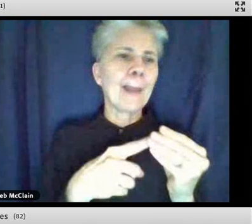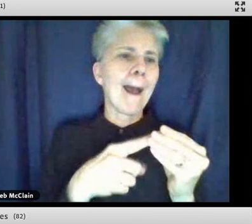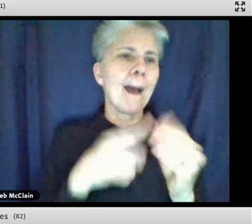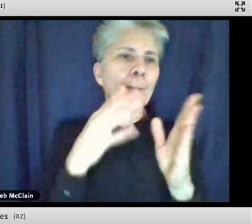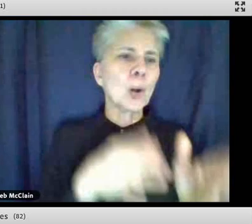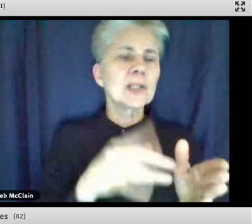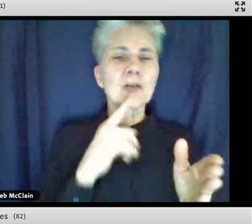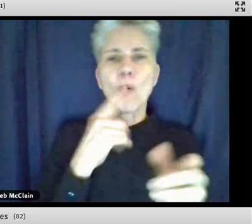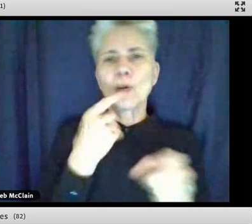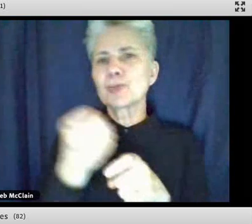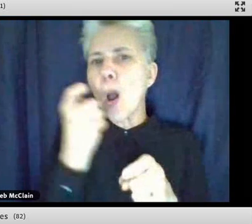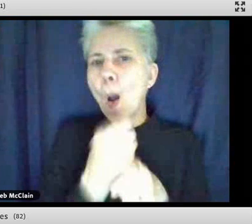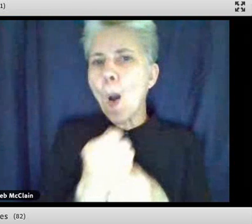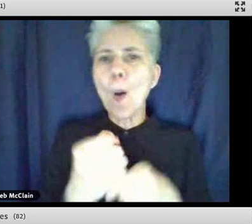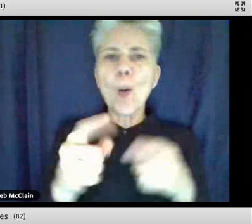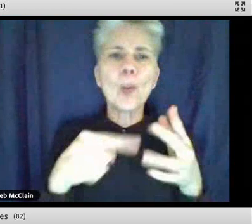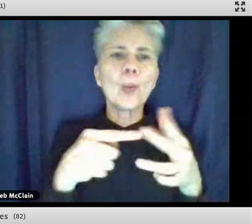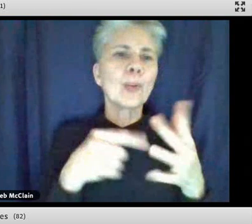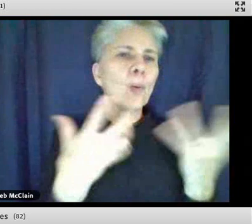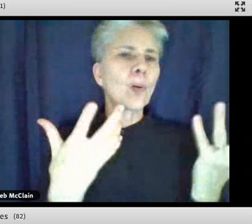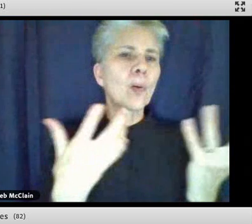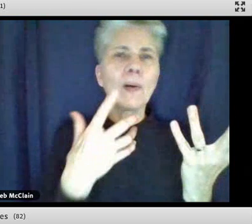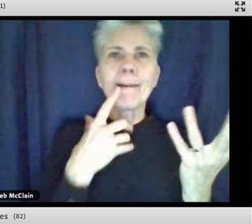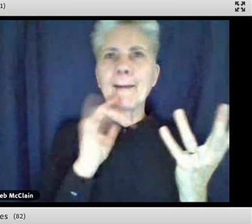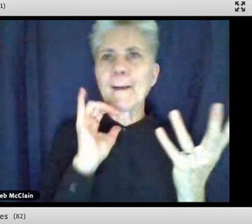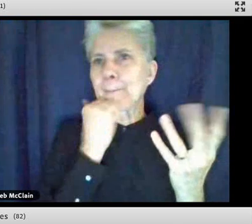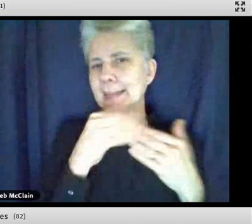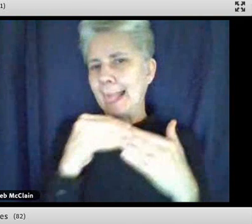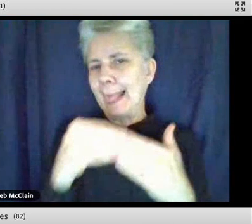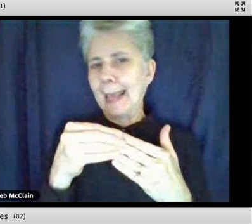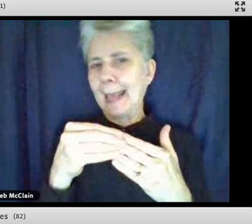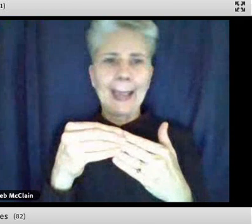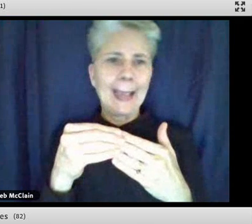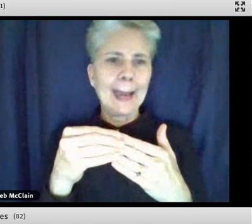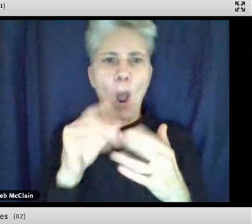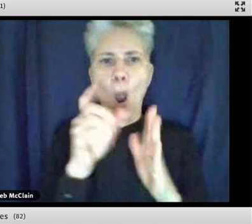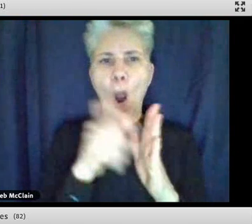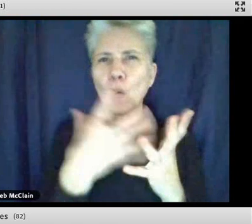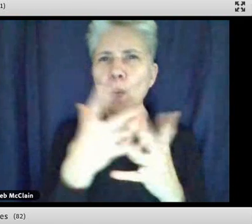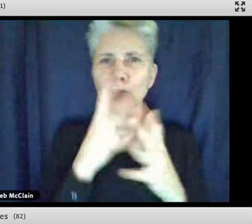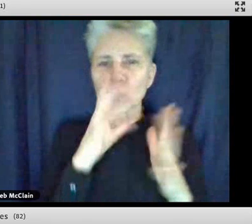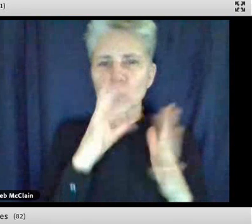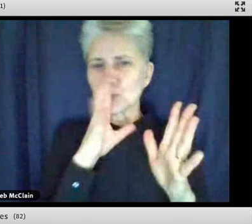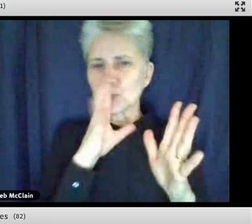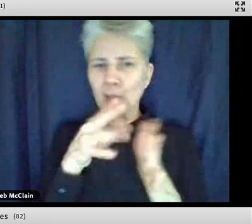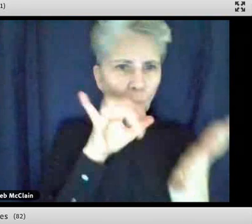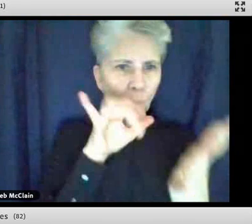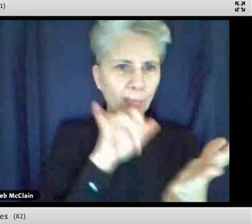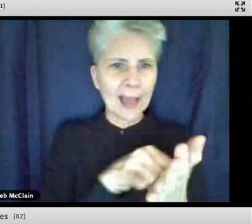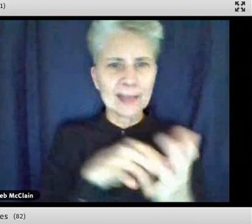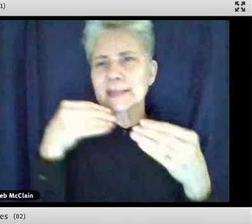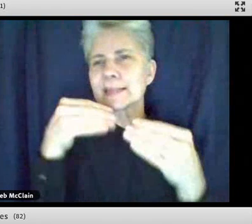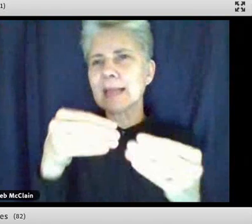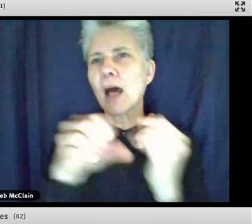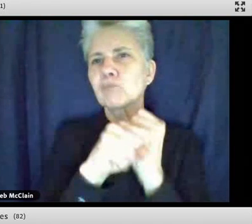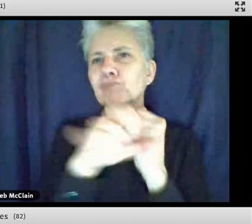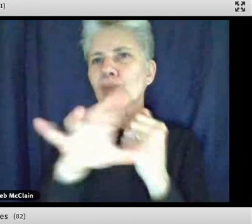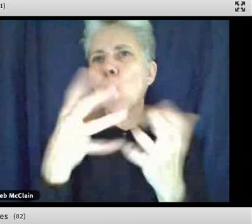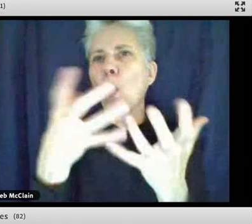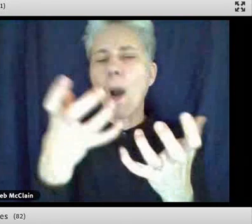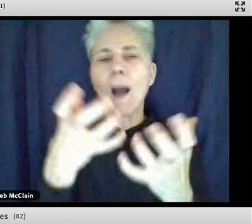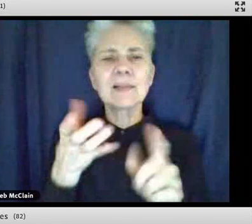joke. Sometimes it's a misleading article to get you to click on so they can sell you something. But this is